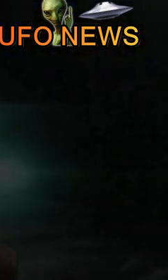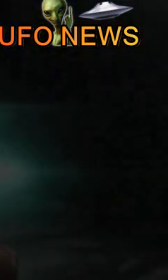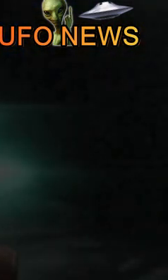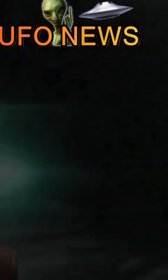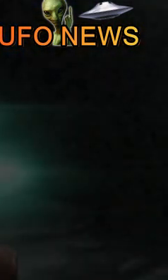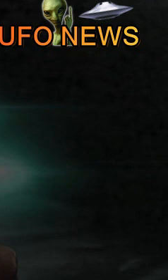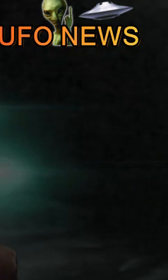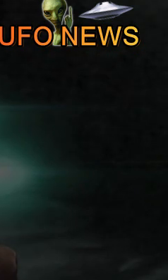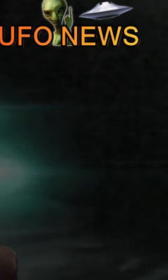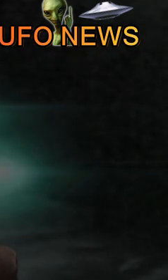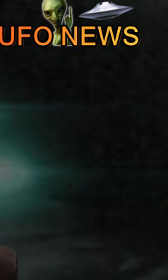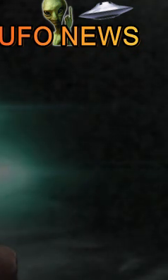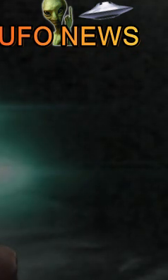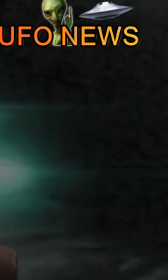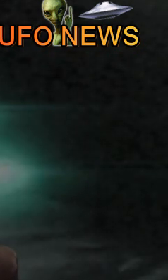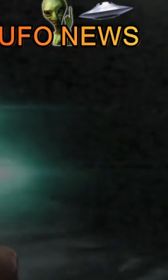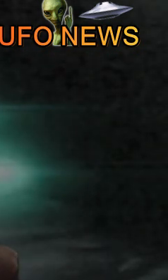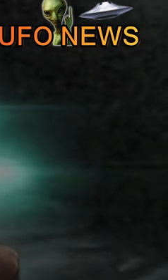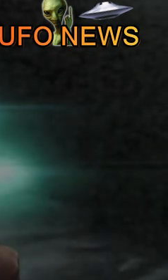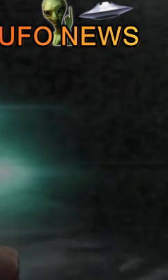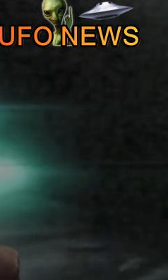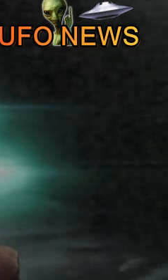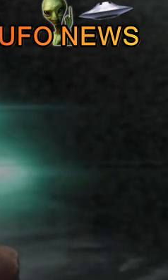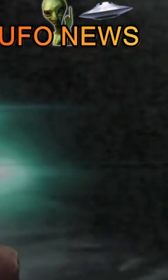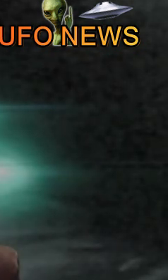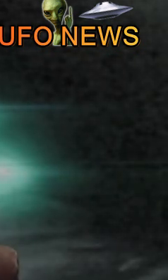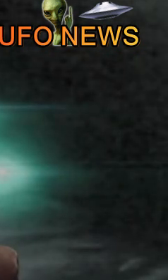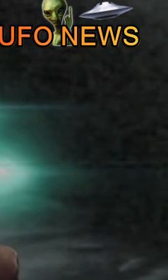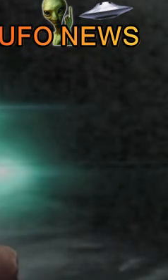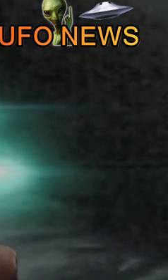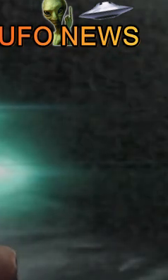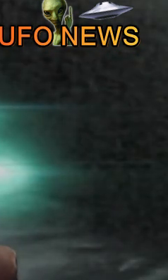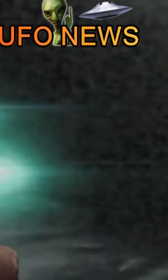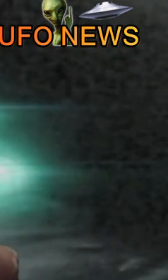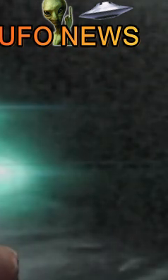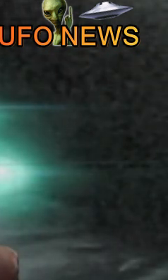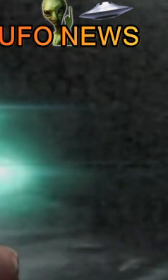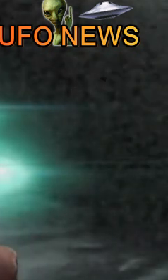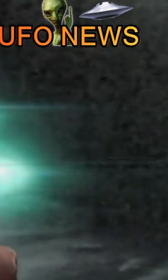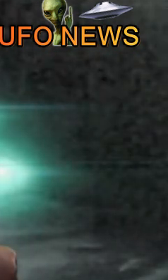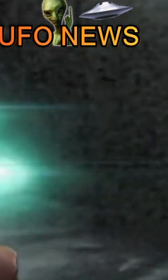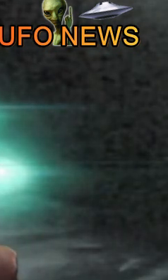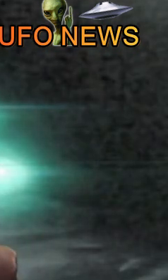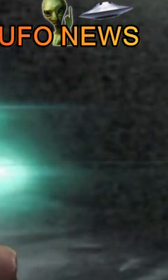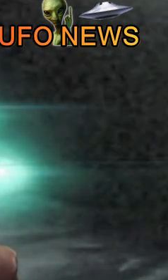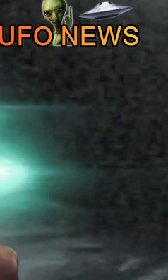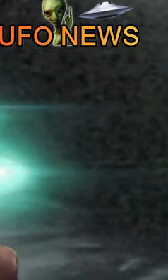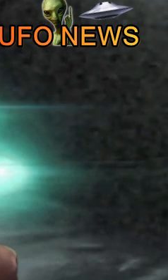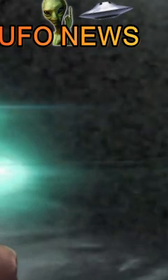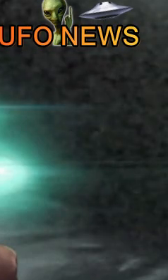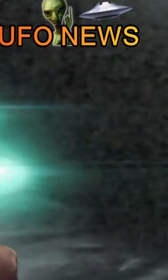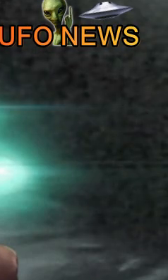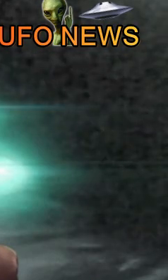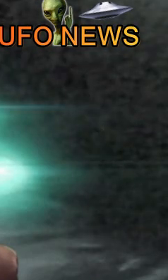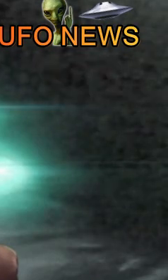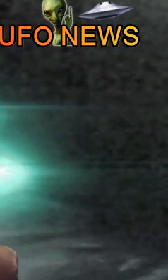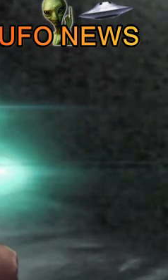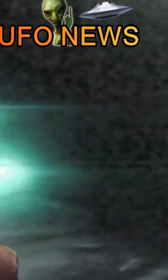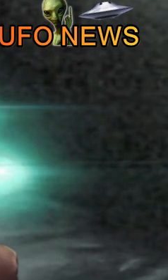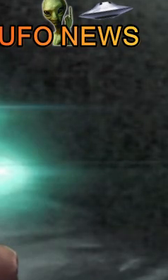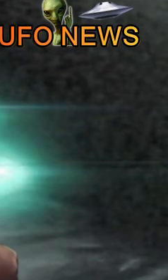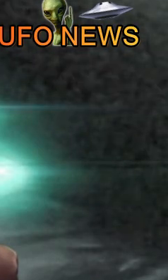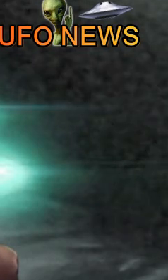Credo che dopo le parole direttamente viste e sentite di Joe Biden